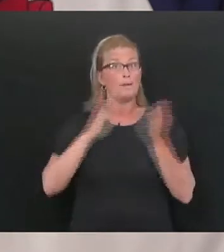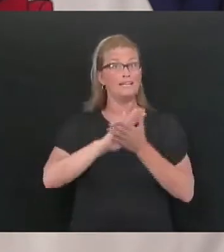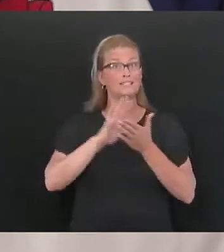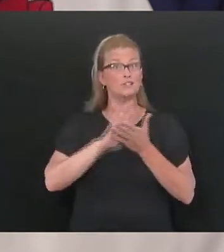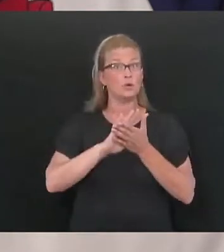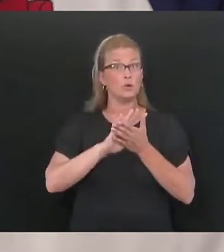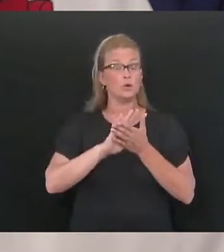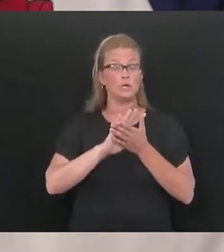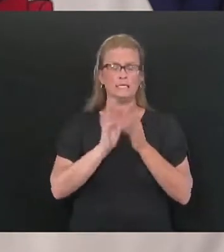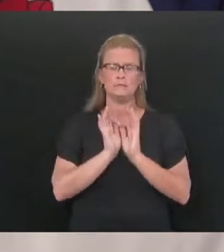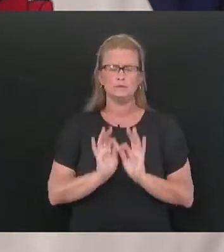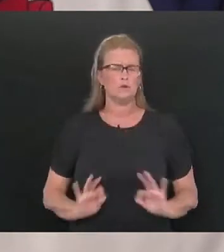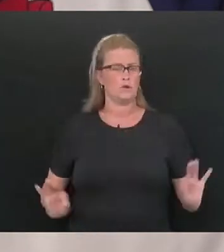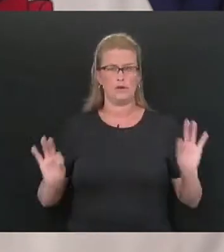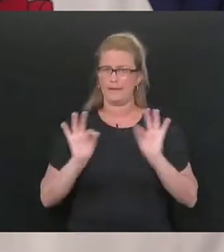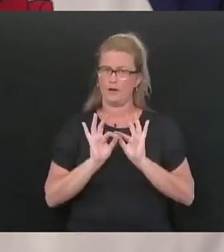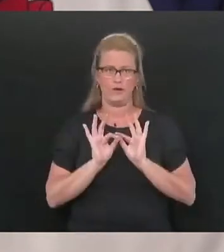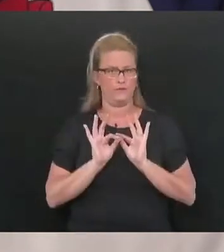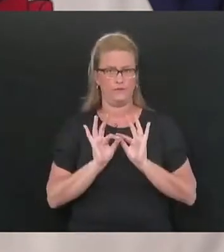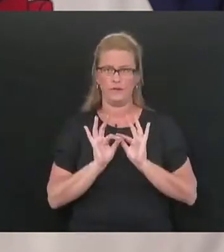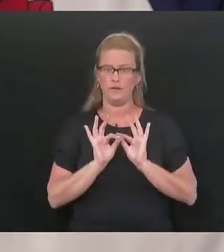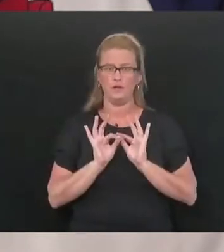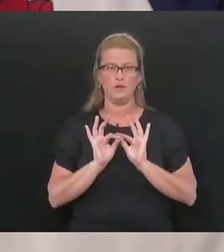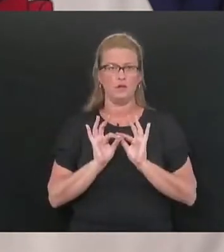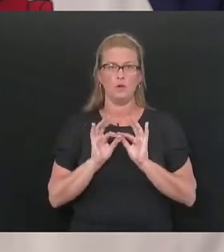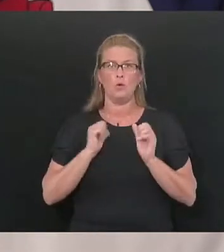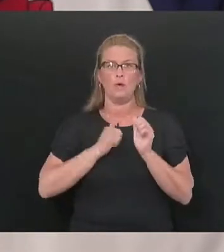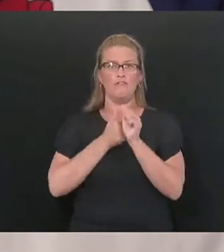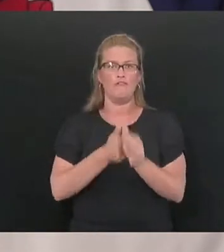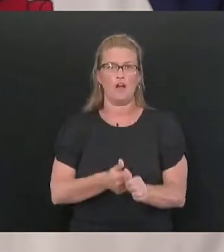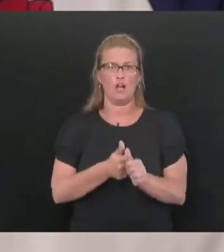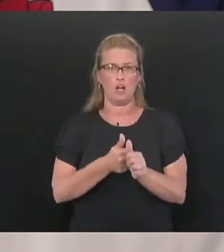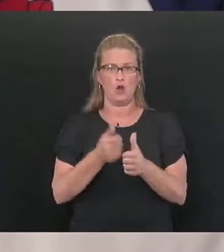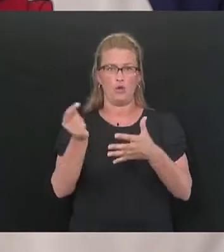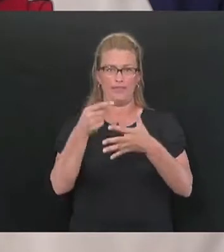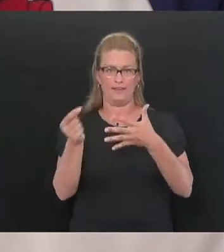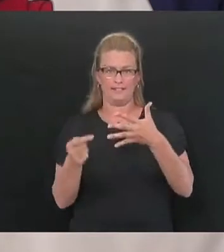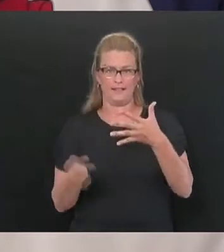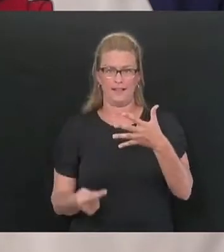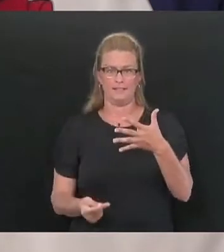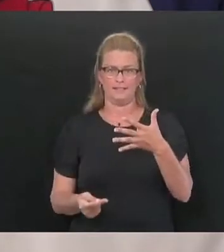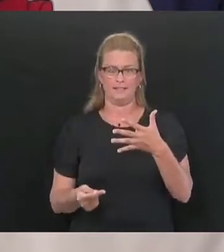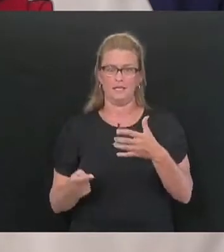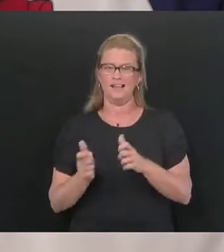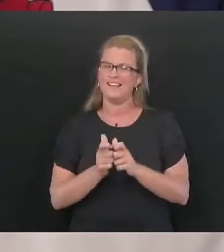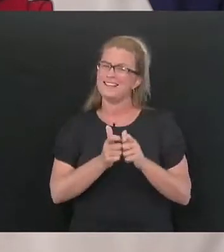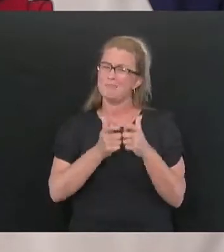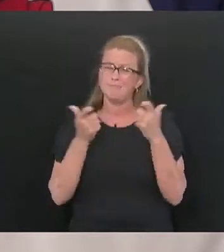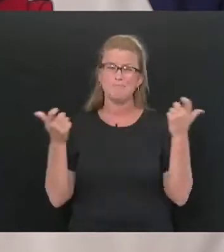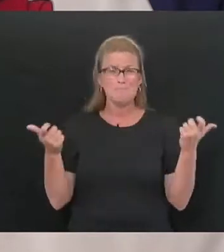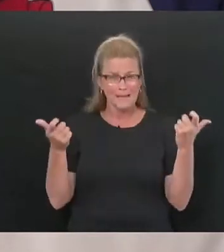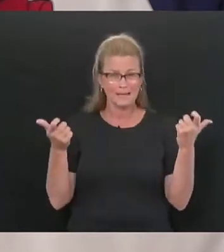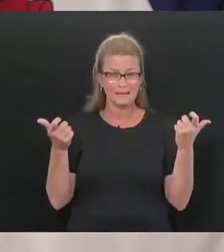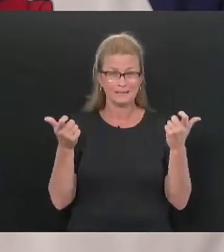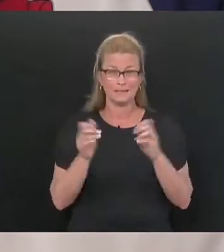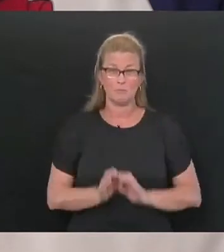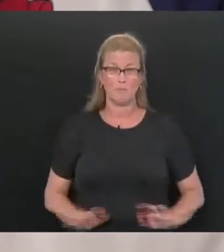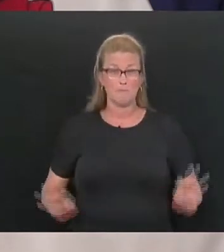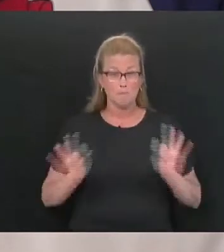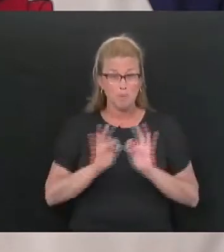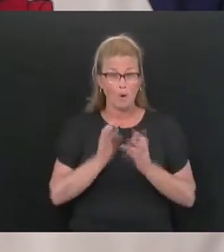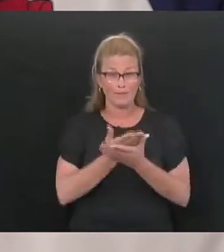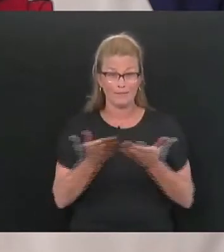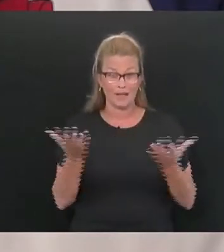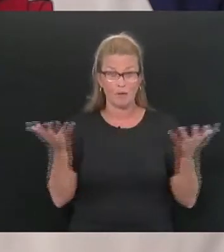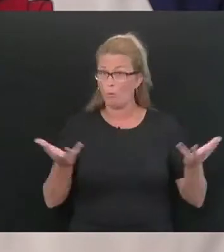is imperative that we just do these things. And here is the biggest and most important parts of all, and that